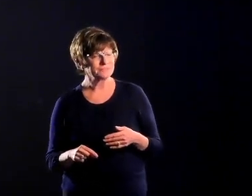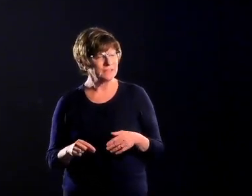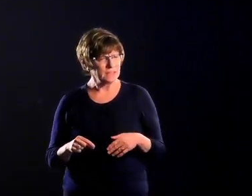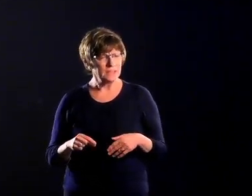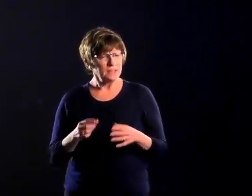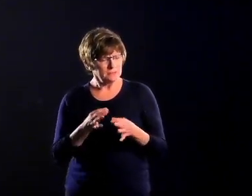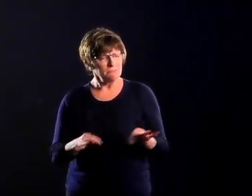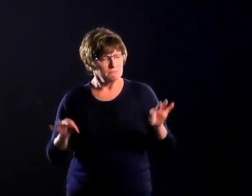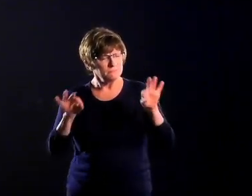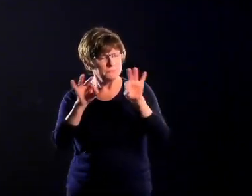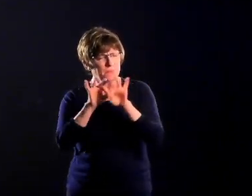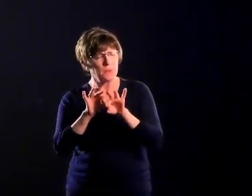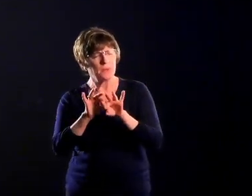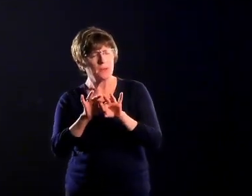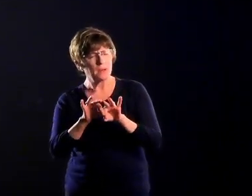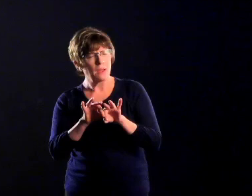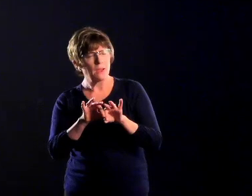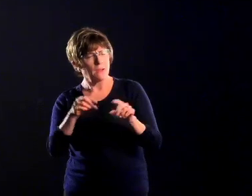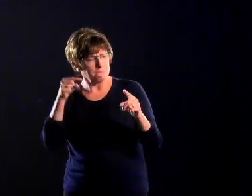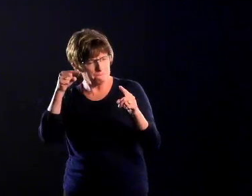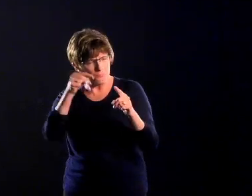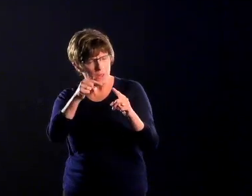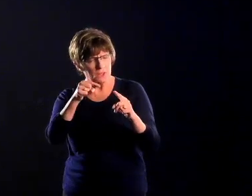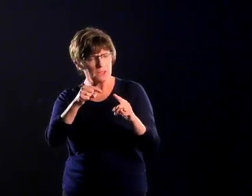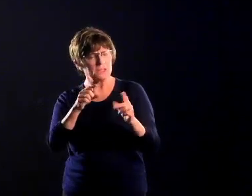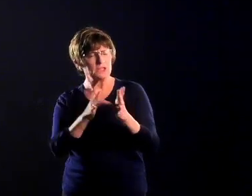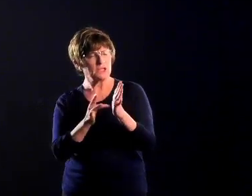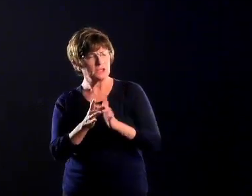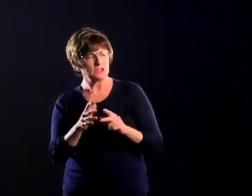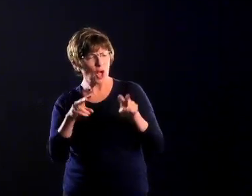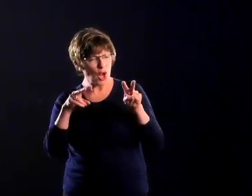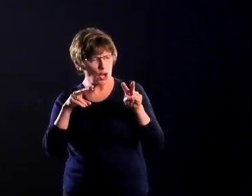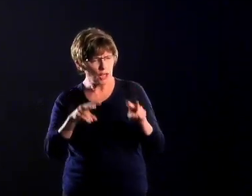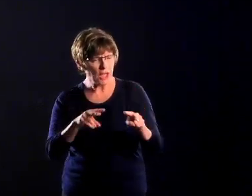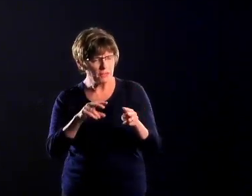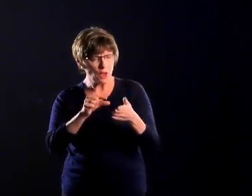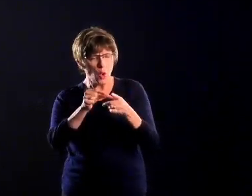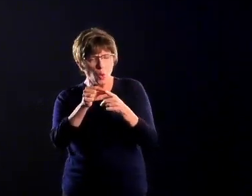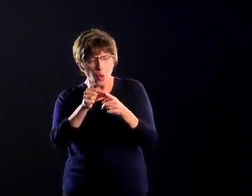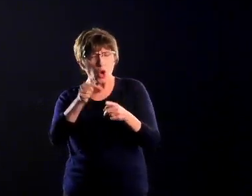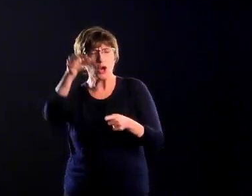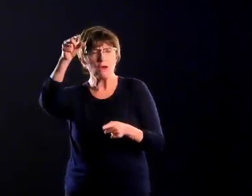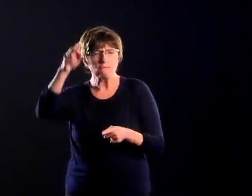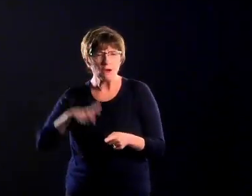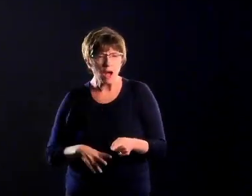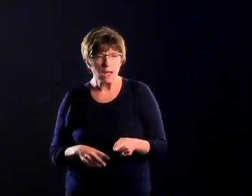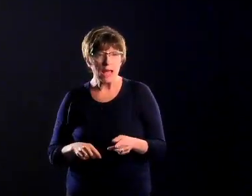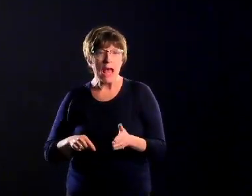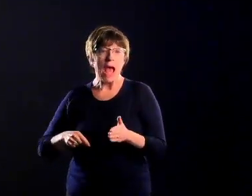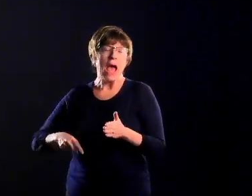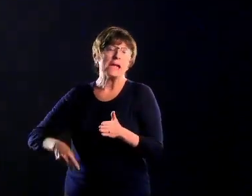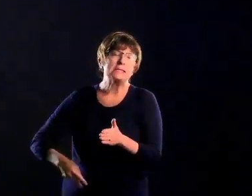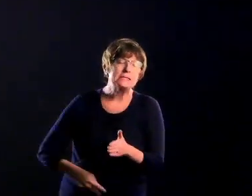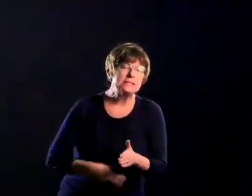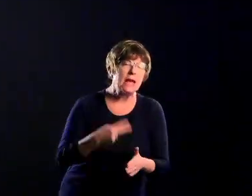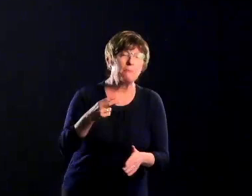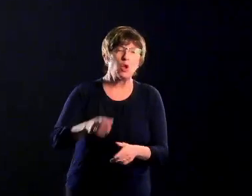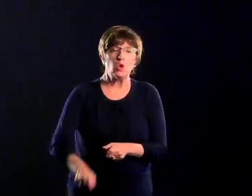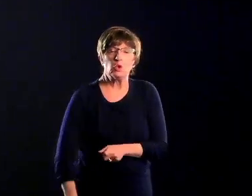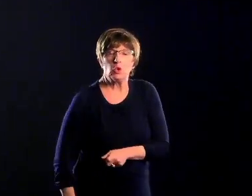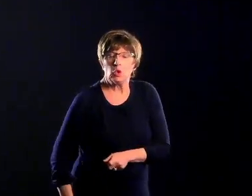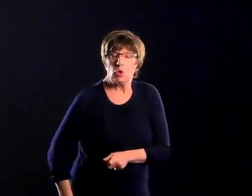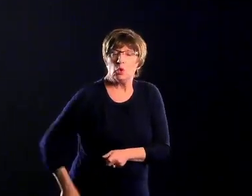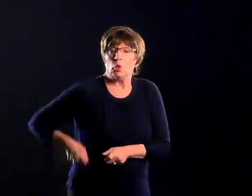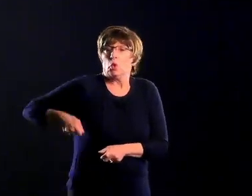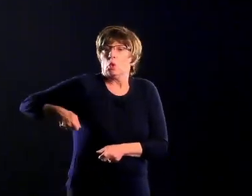mind of Jesus looking at the word of God and utilizing the word of God as a double-edged sword, that the word of